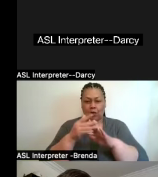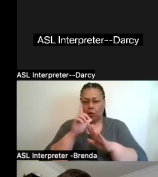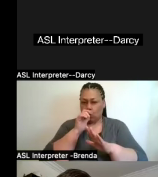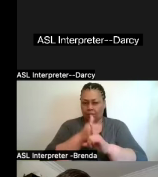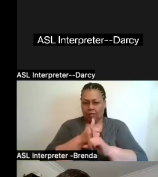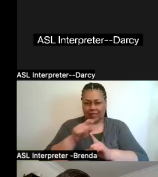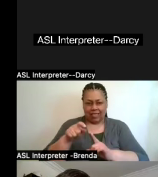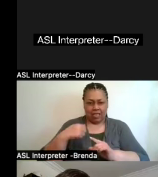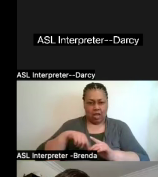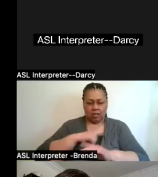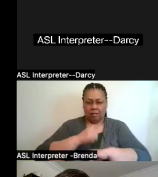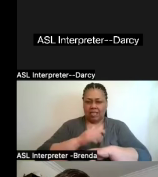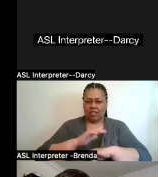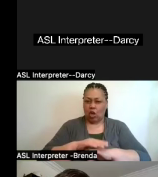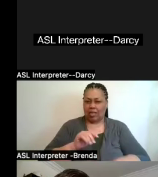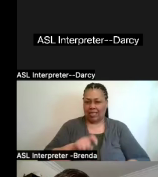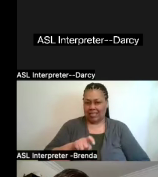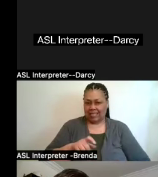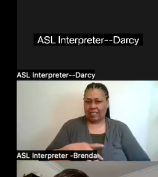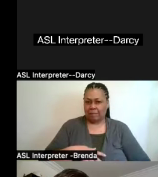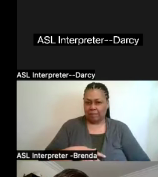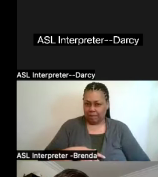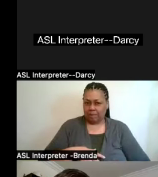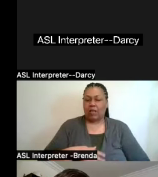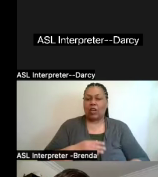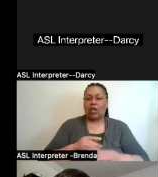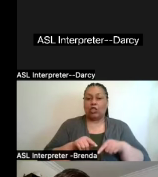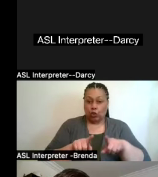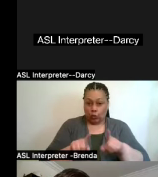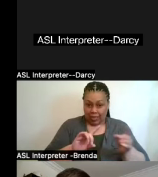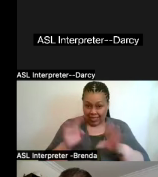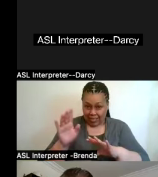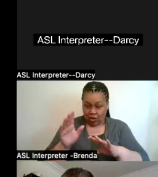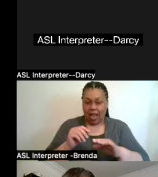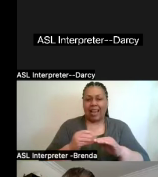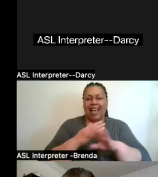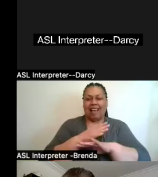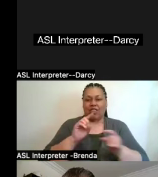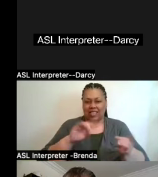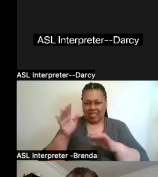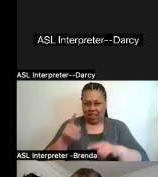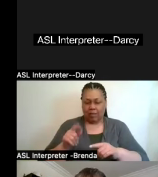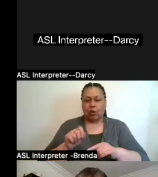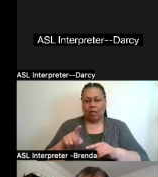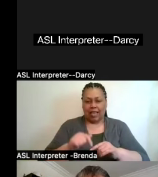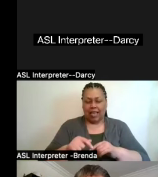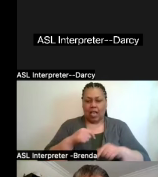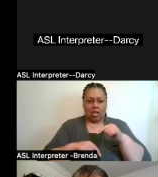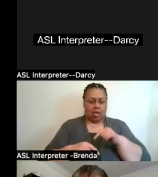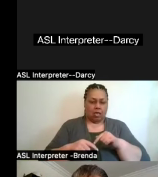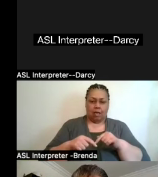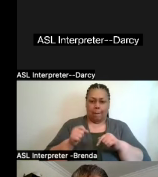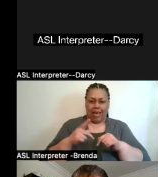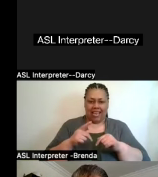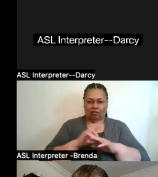us based on need, but during and after disasters to get them back and ready again. So we have